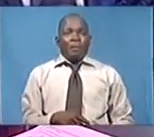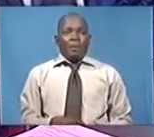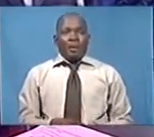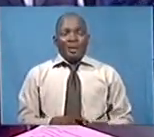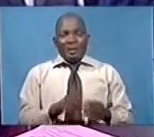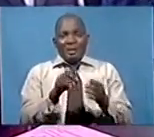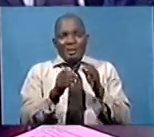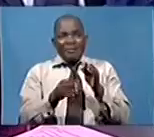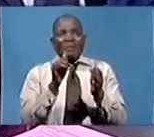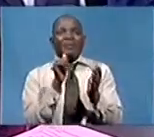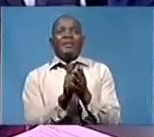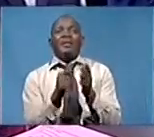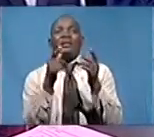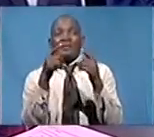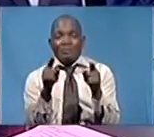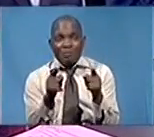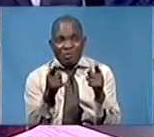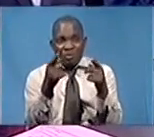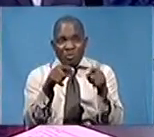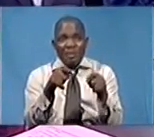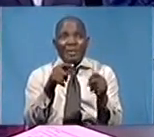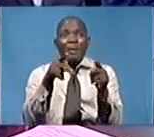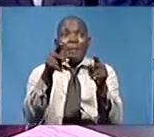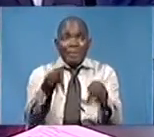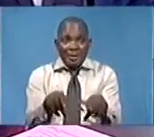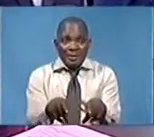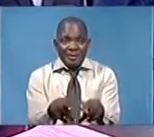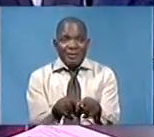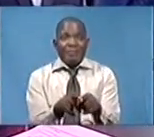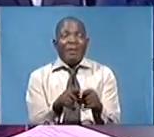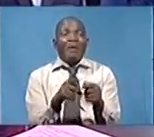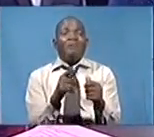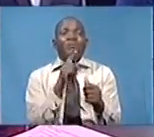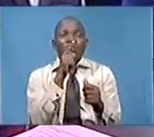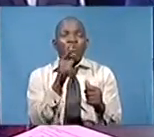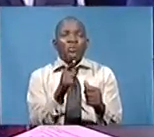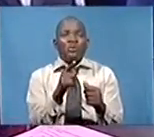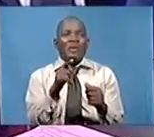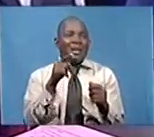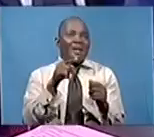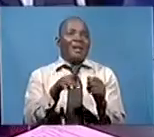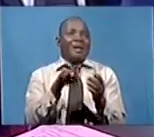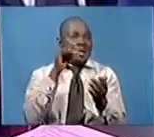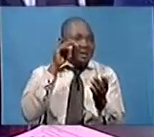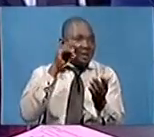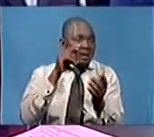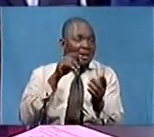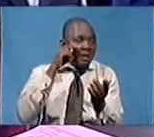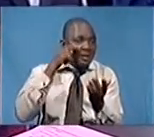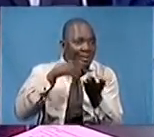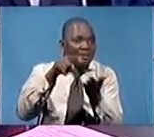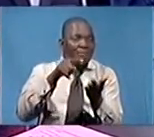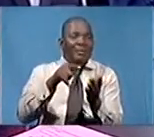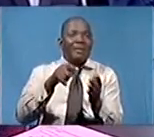that being the case, when the person has been conclusively identified as being qualified